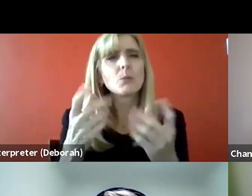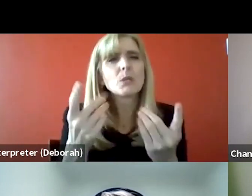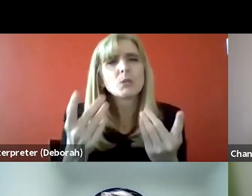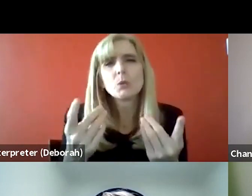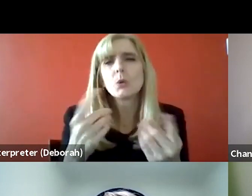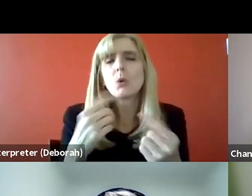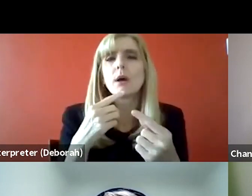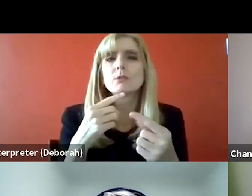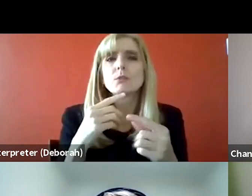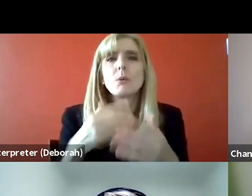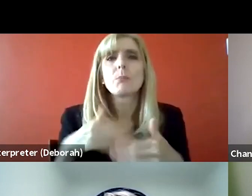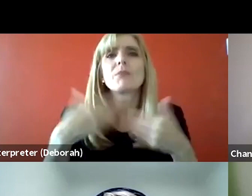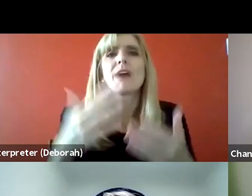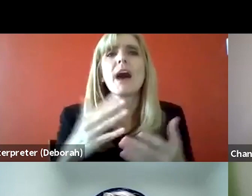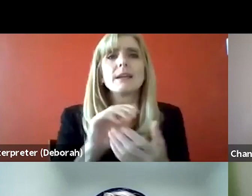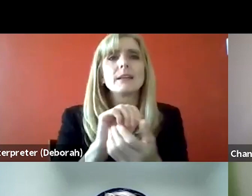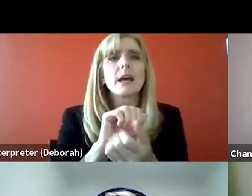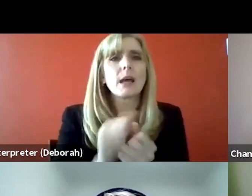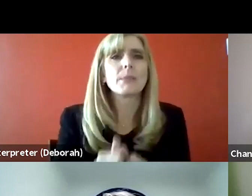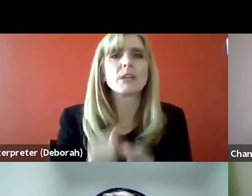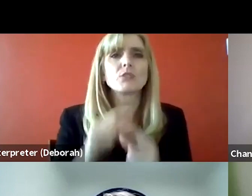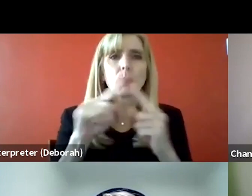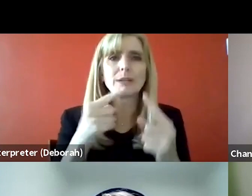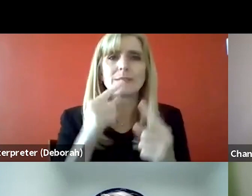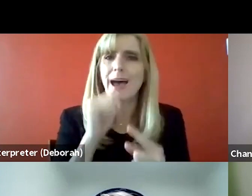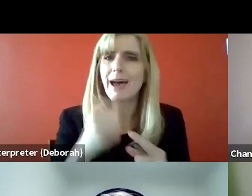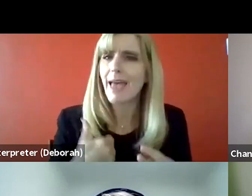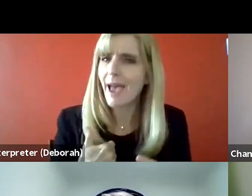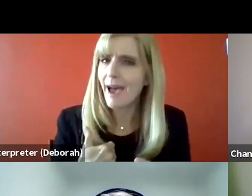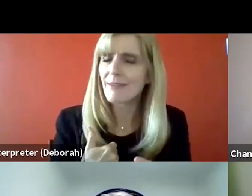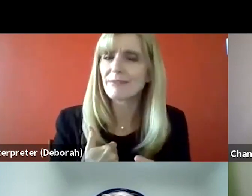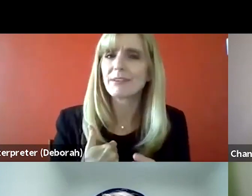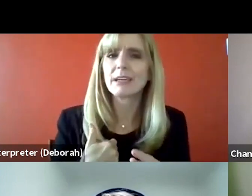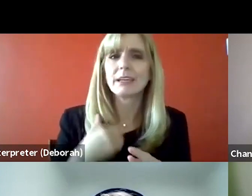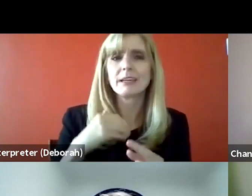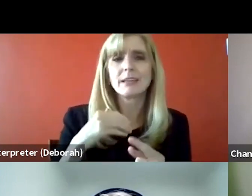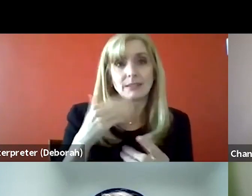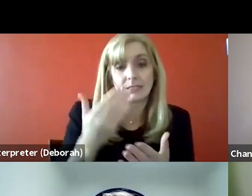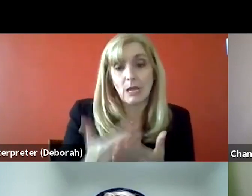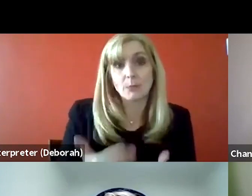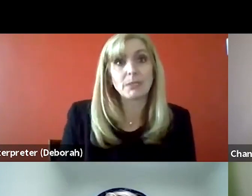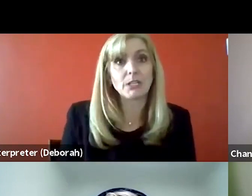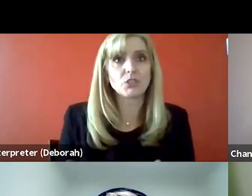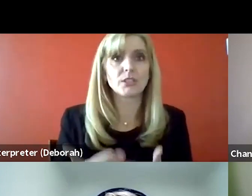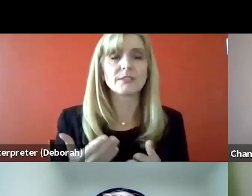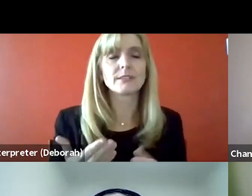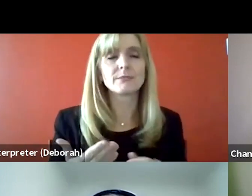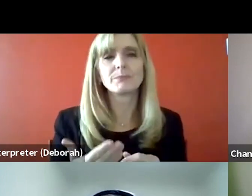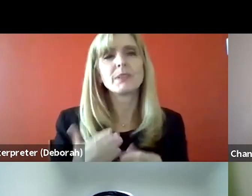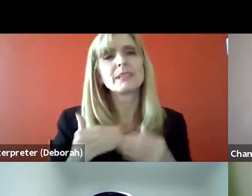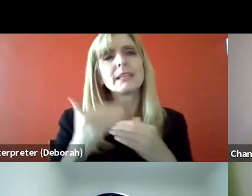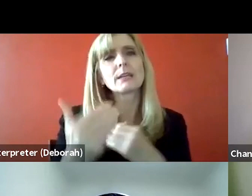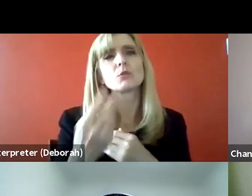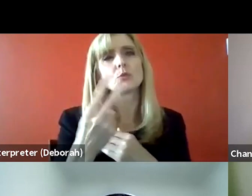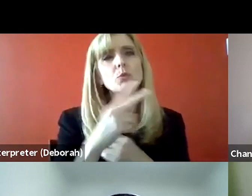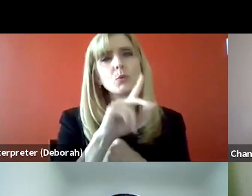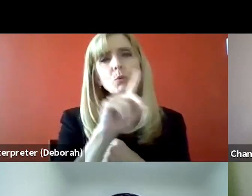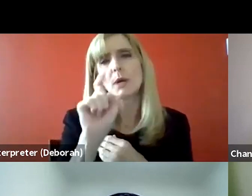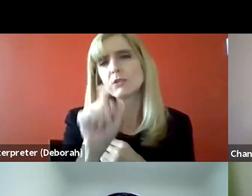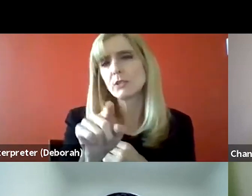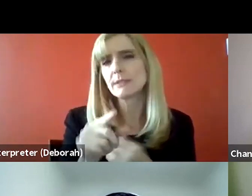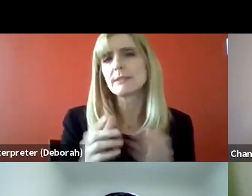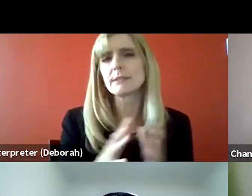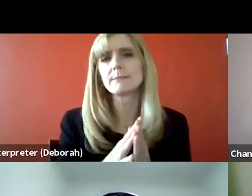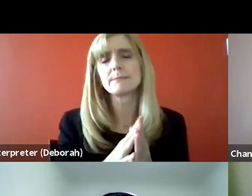SSD documentation. So I'll get to those in just a moment, but I want to also first ask these next two questions.